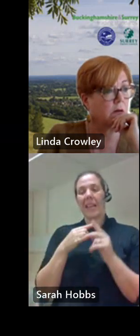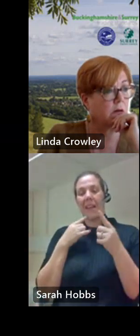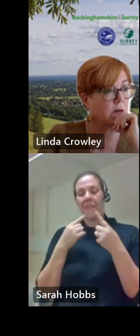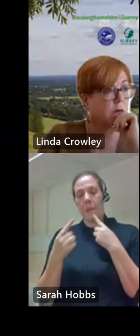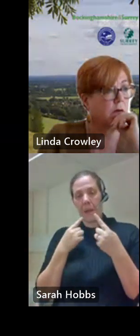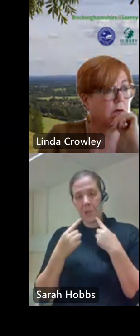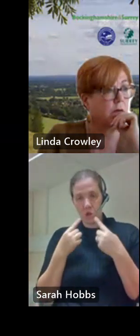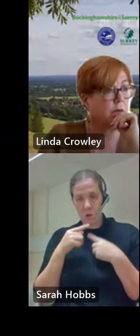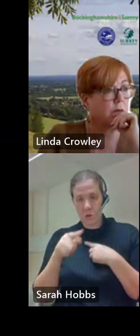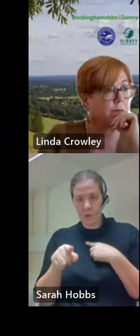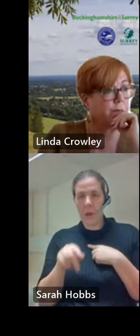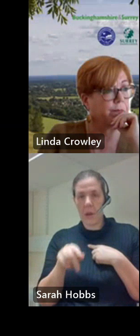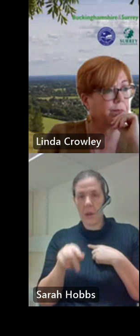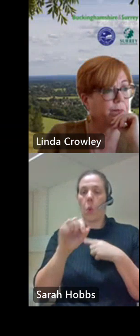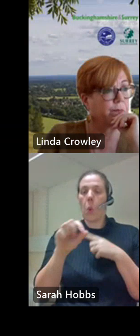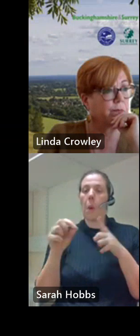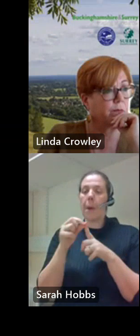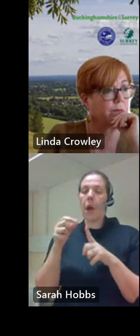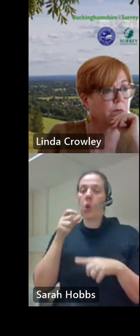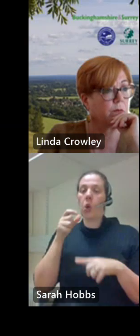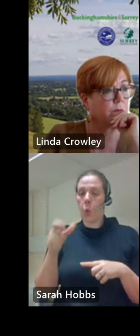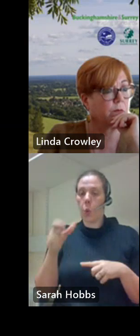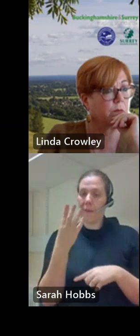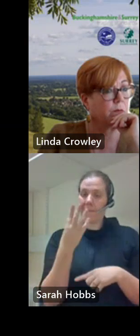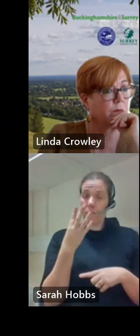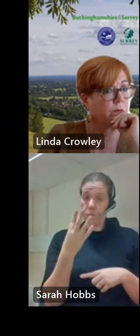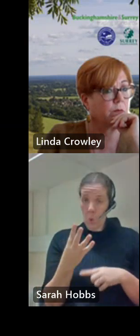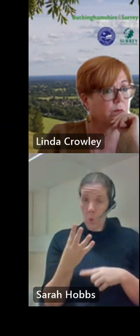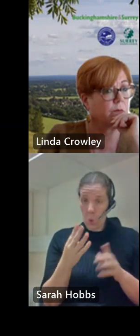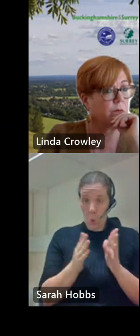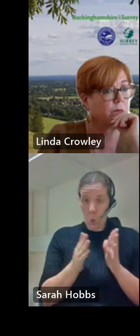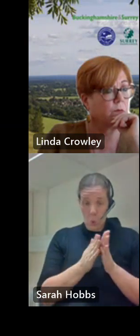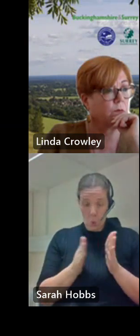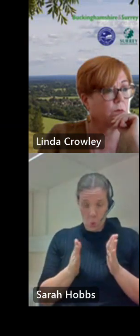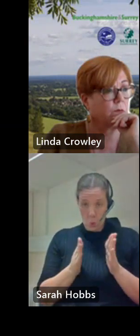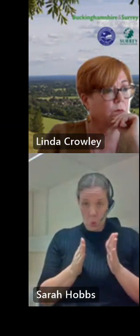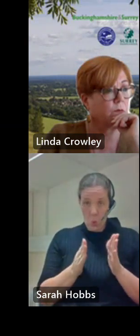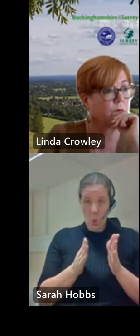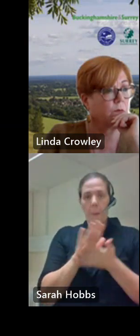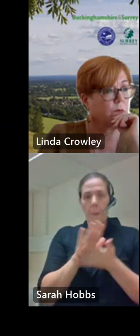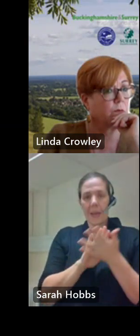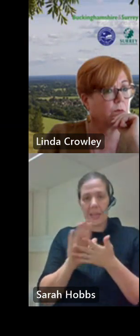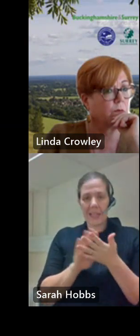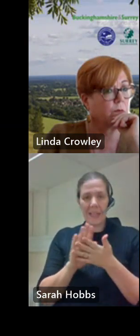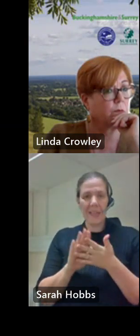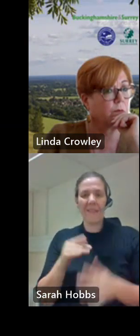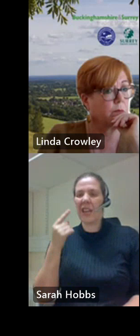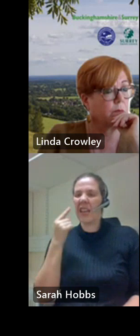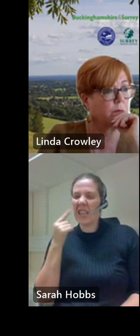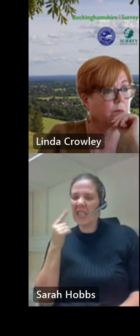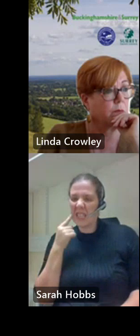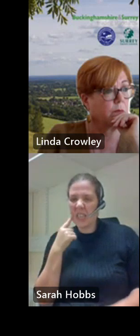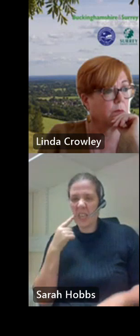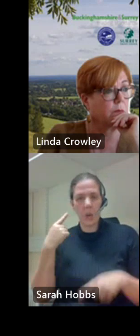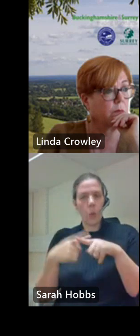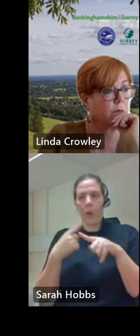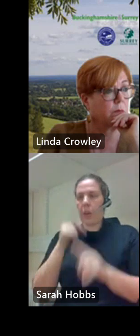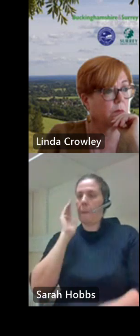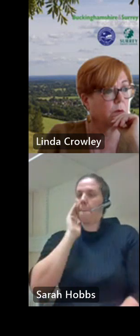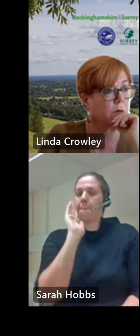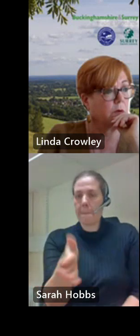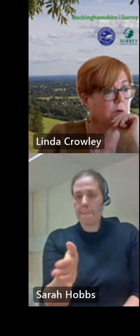your password is of 4 characters in length, you can see it's going to be, you know, compromised immediately if somebody was